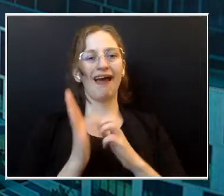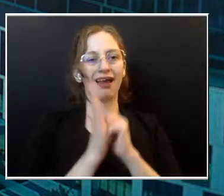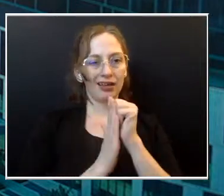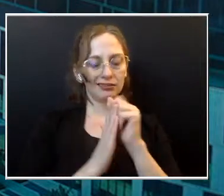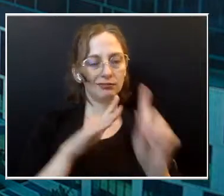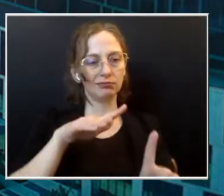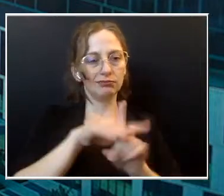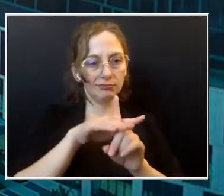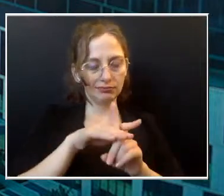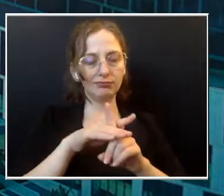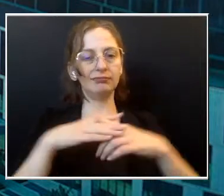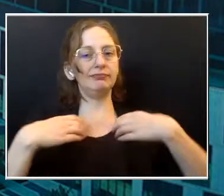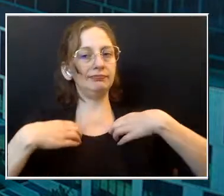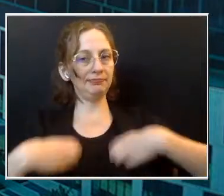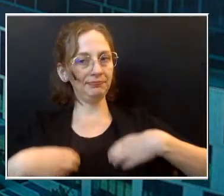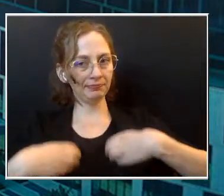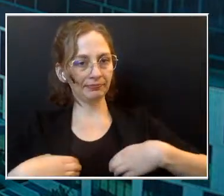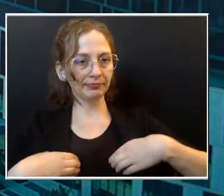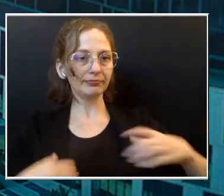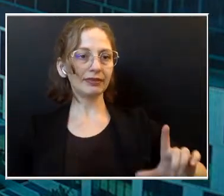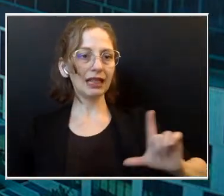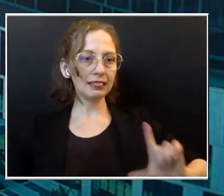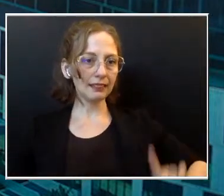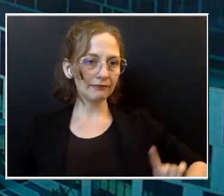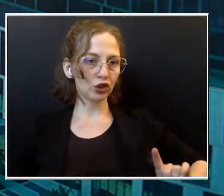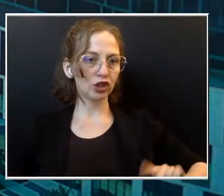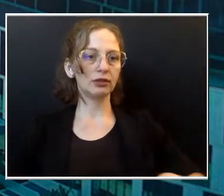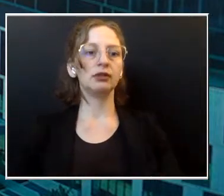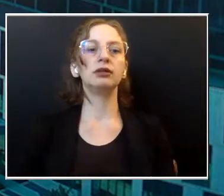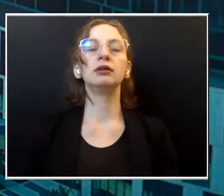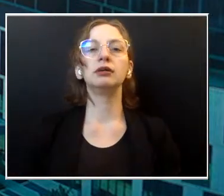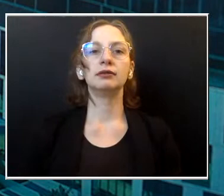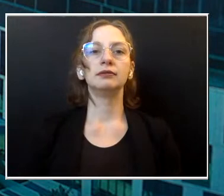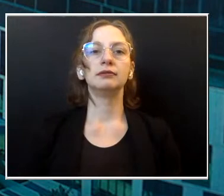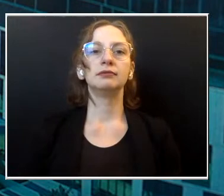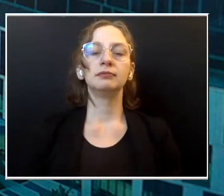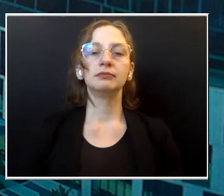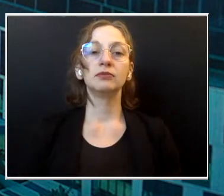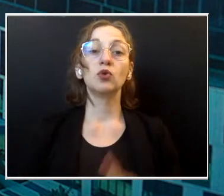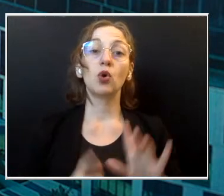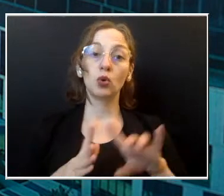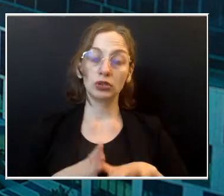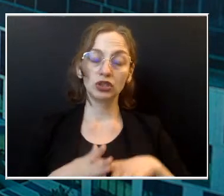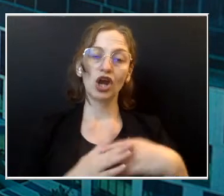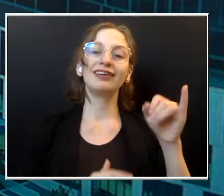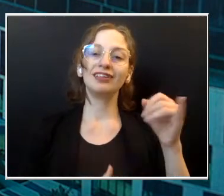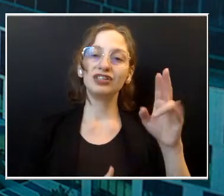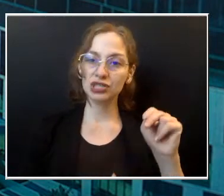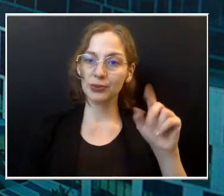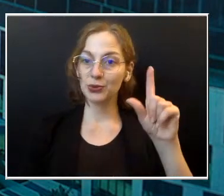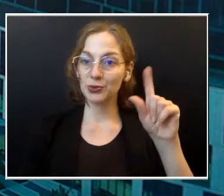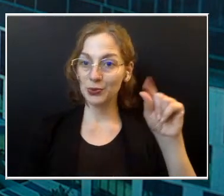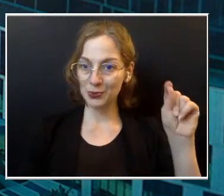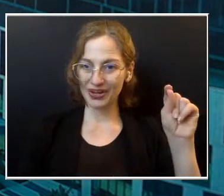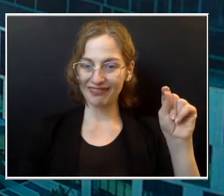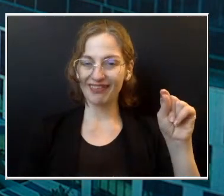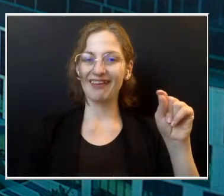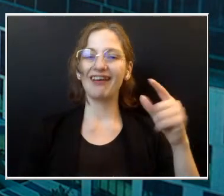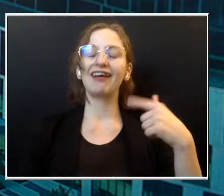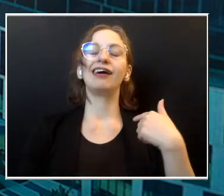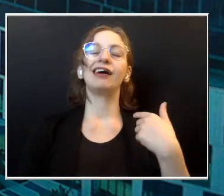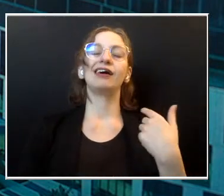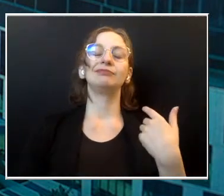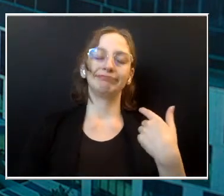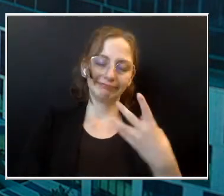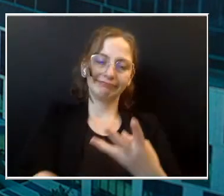innumerable nodules in my lungs. So starting in January 2020, I was on an IV chemo, Abraxane,